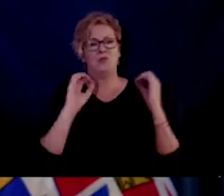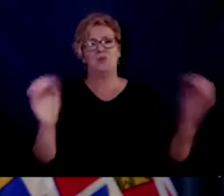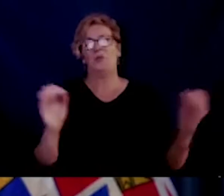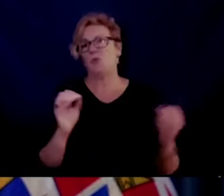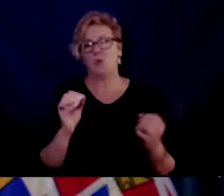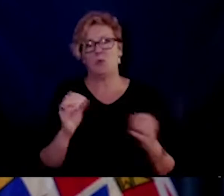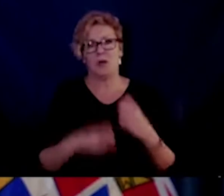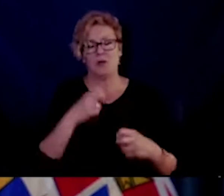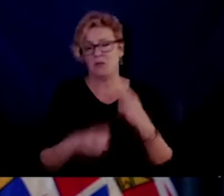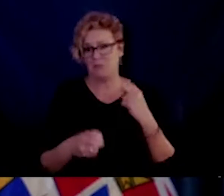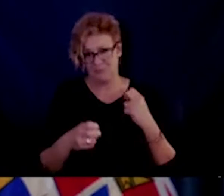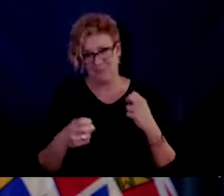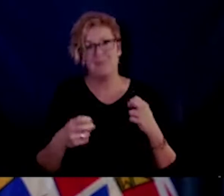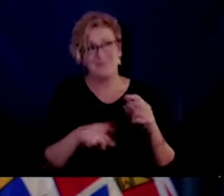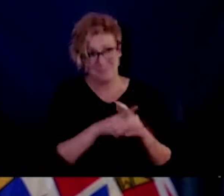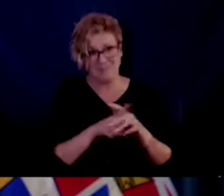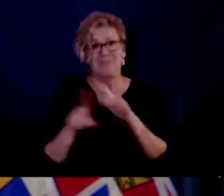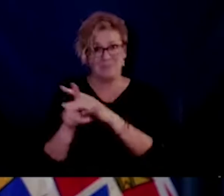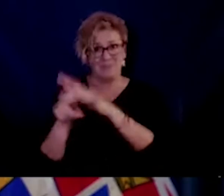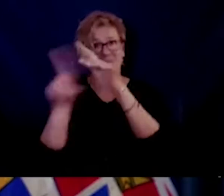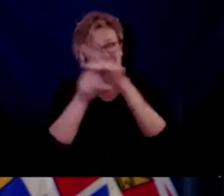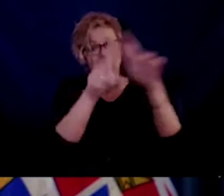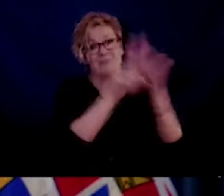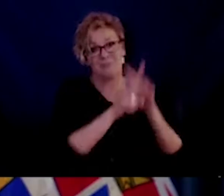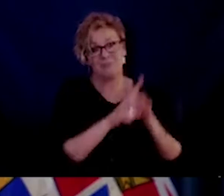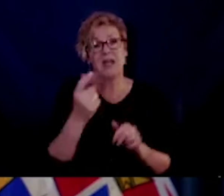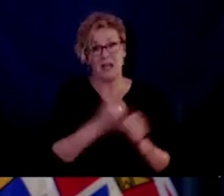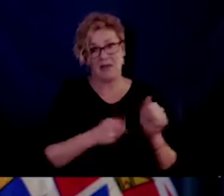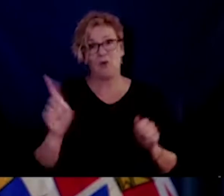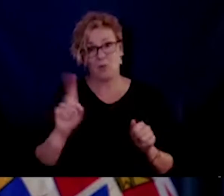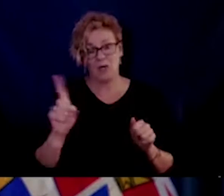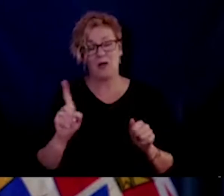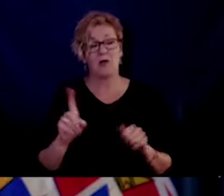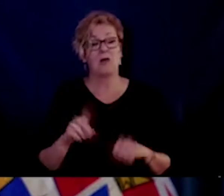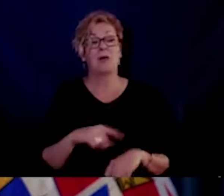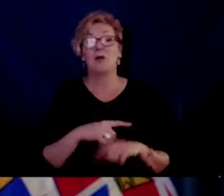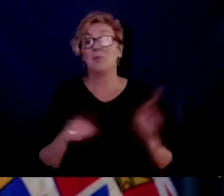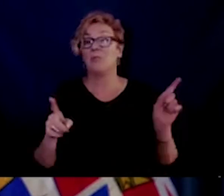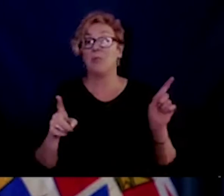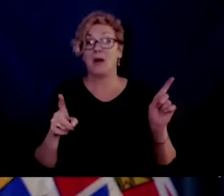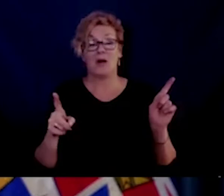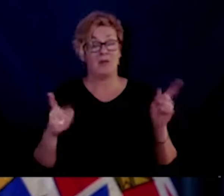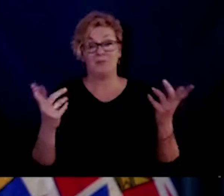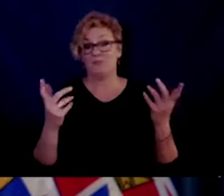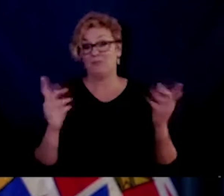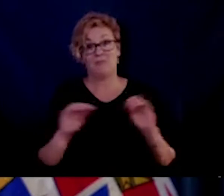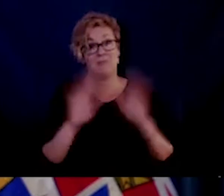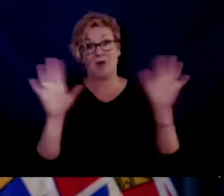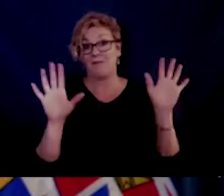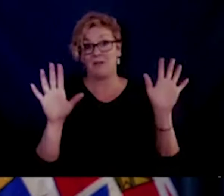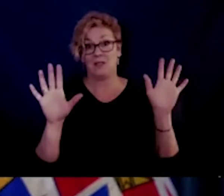from business people, that when people follow the rules, things are working fine. But it's this sense